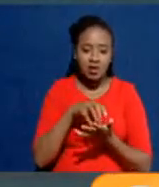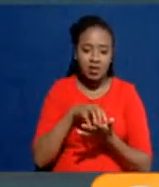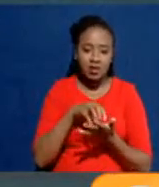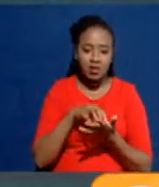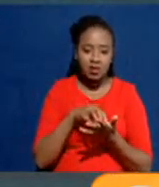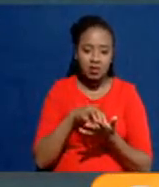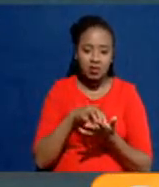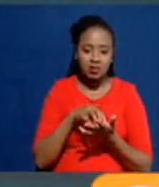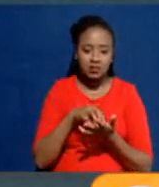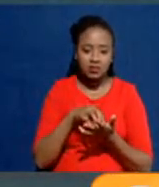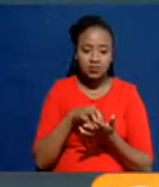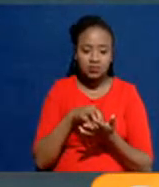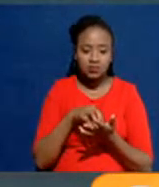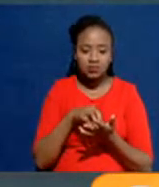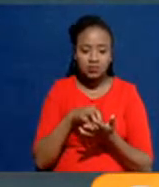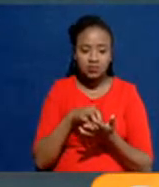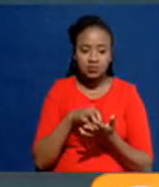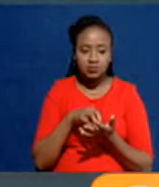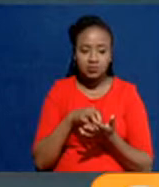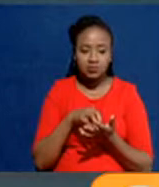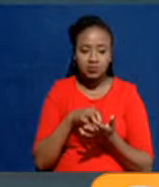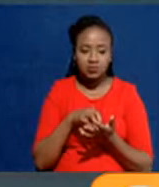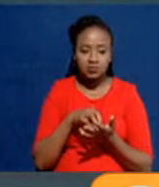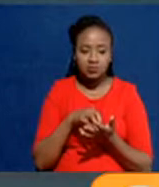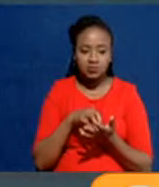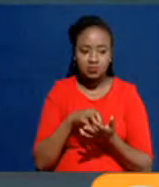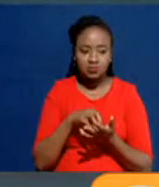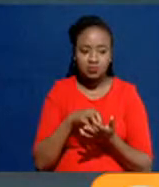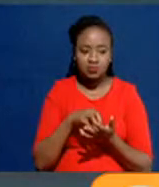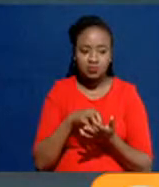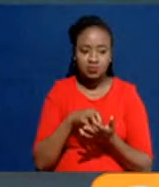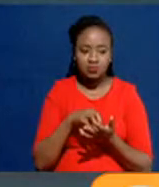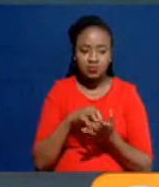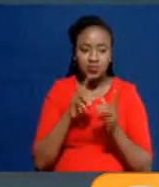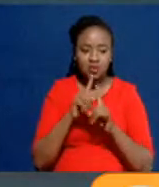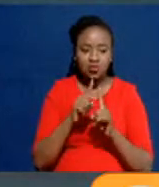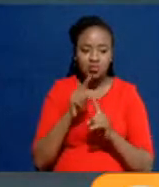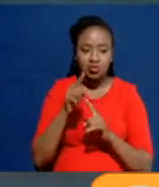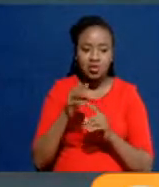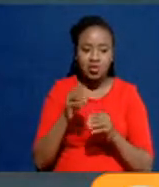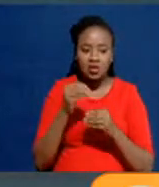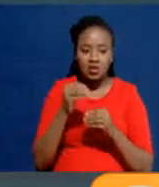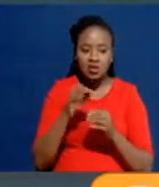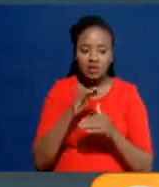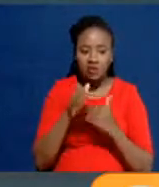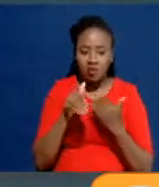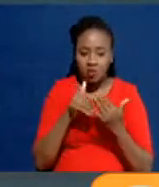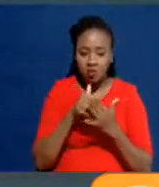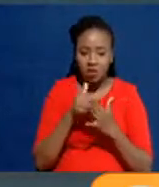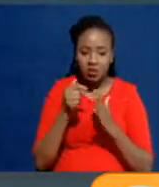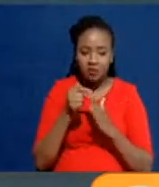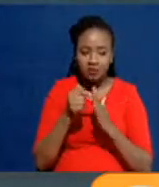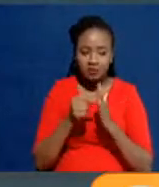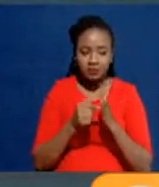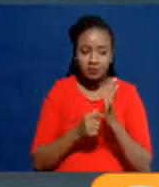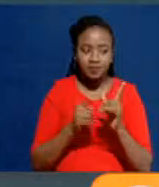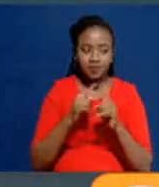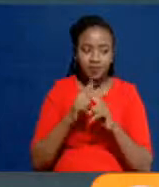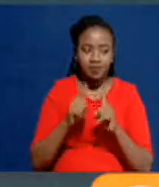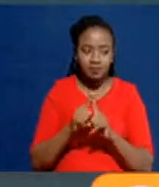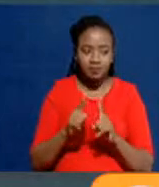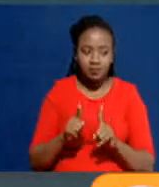7-judge panel, said that this BBI is illegal, and they gave all these directives. And then in April